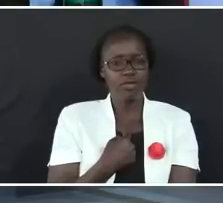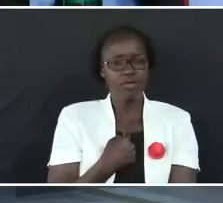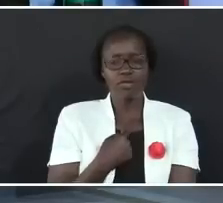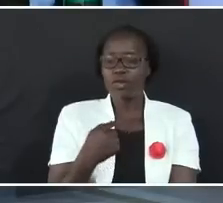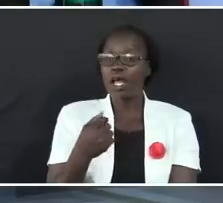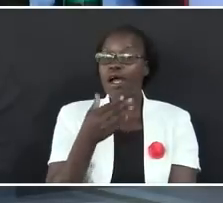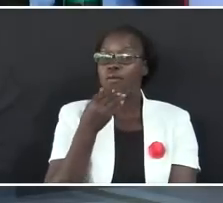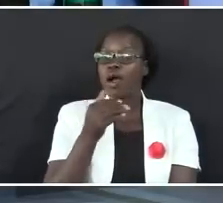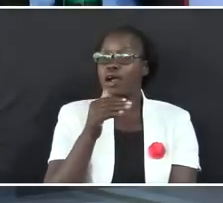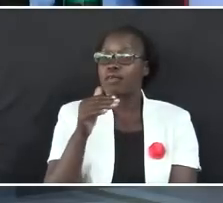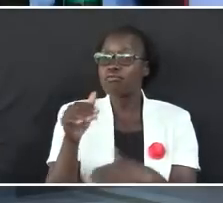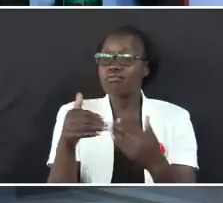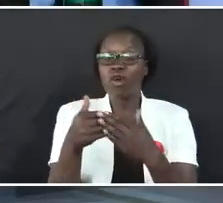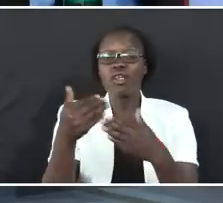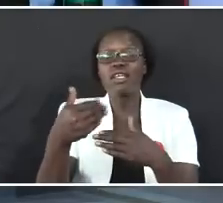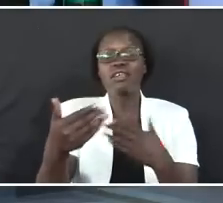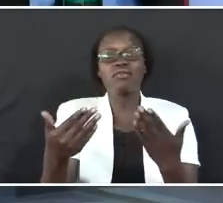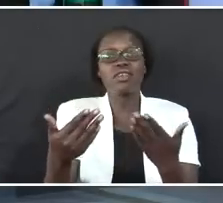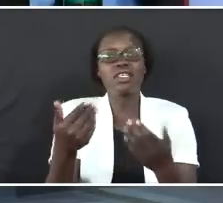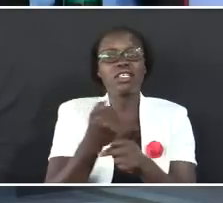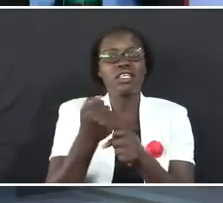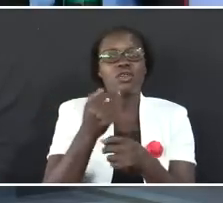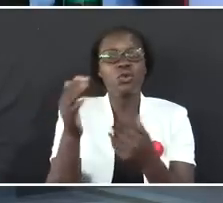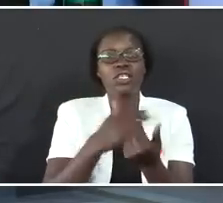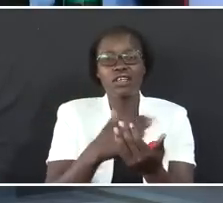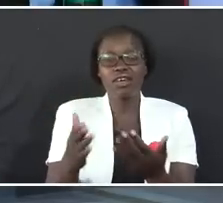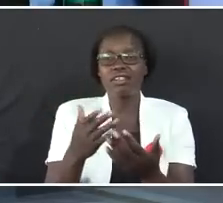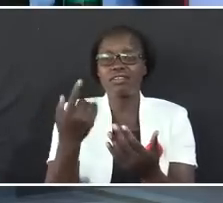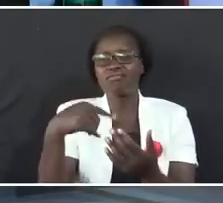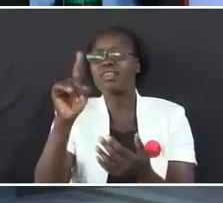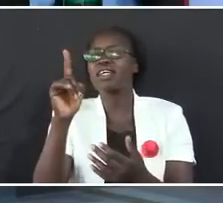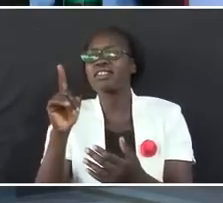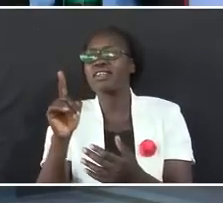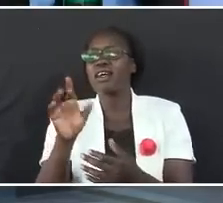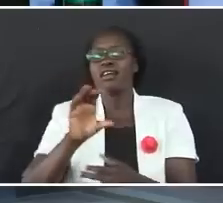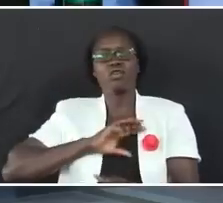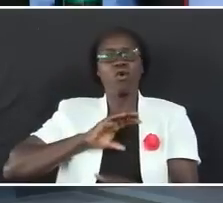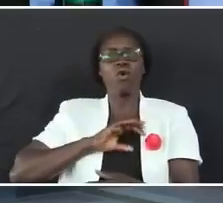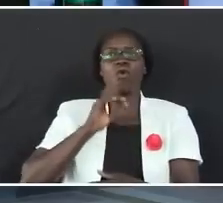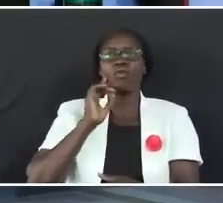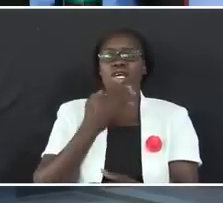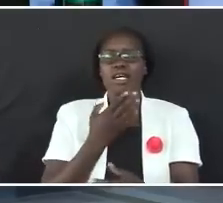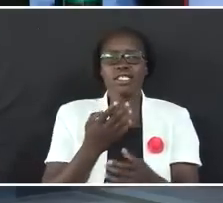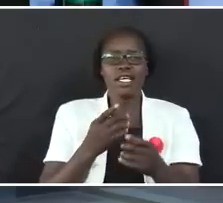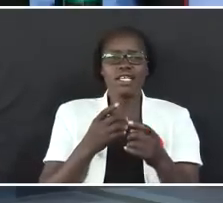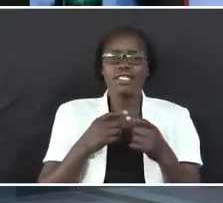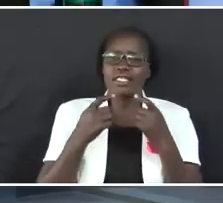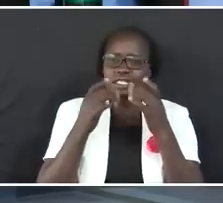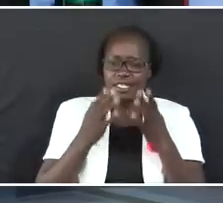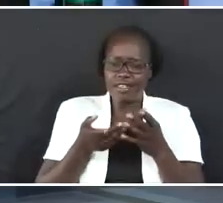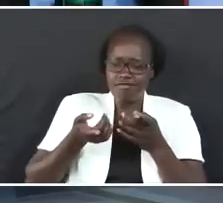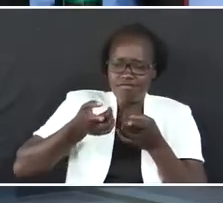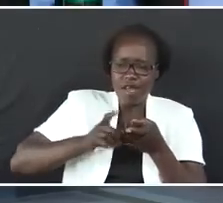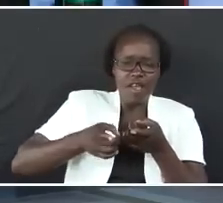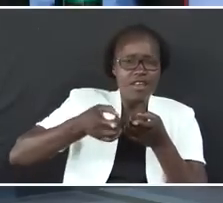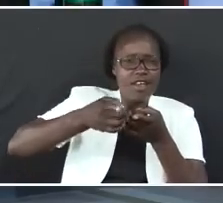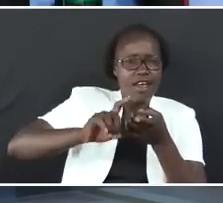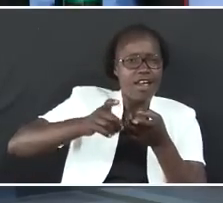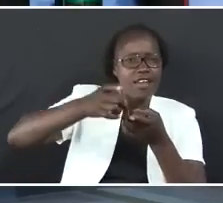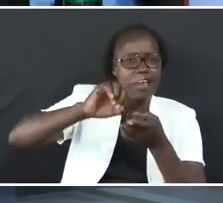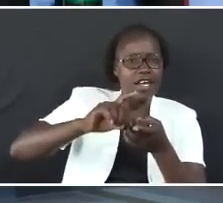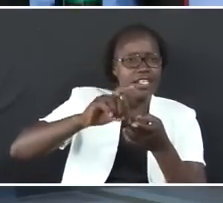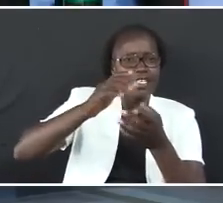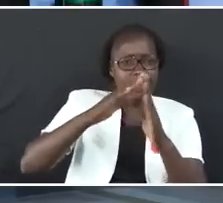Every man does whatever is right in his own eyes. Sin has multiplied in the house of the